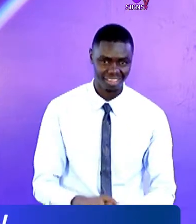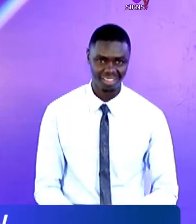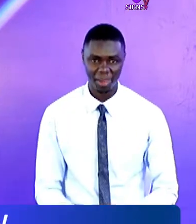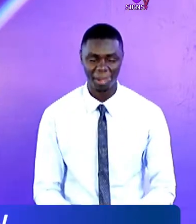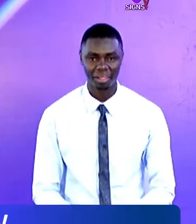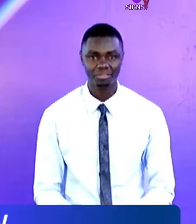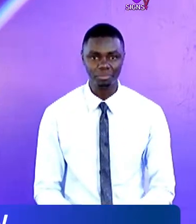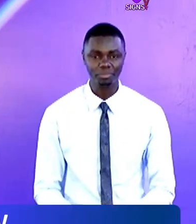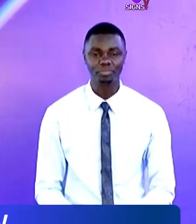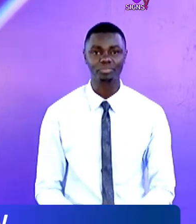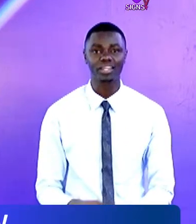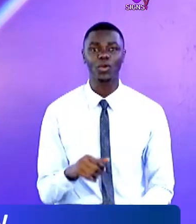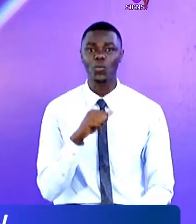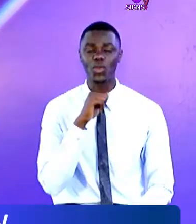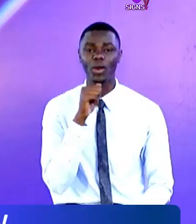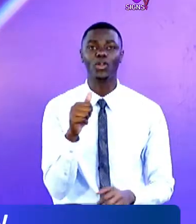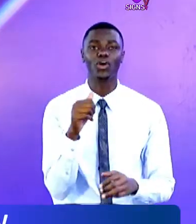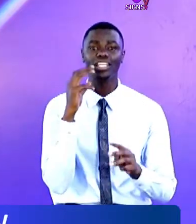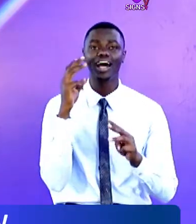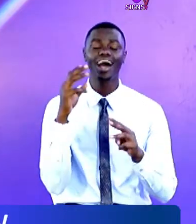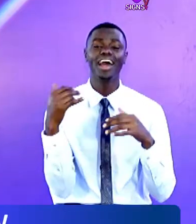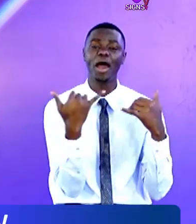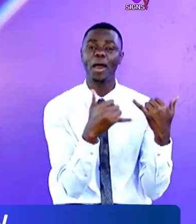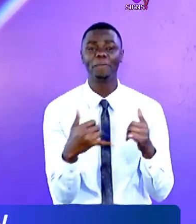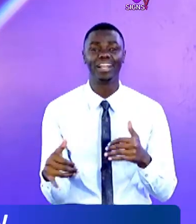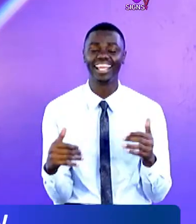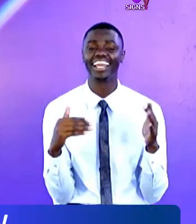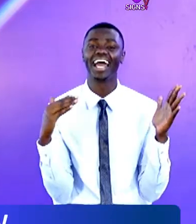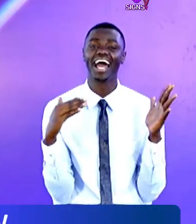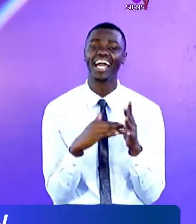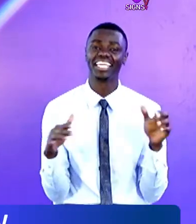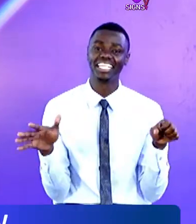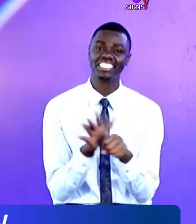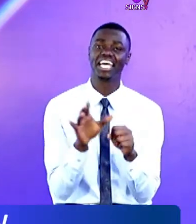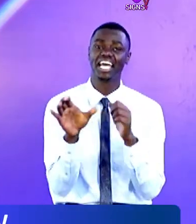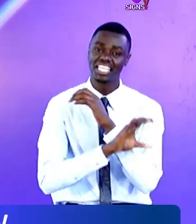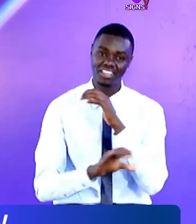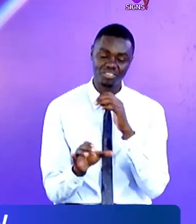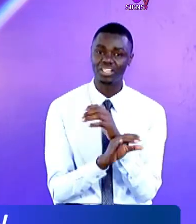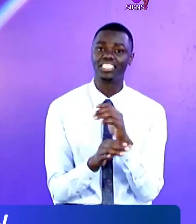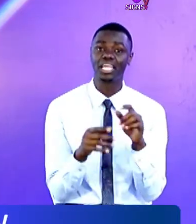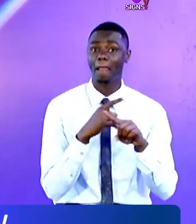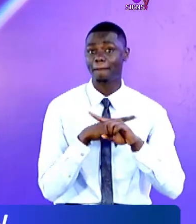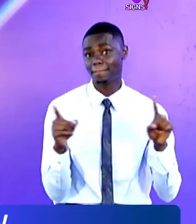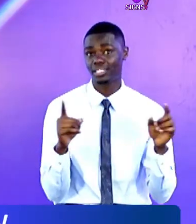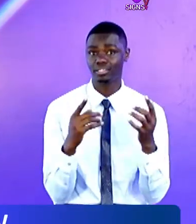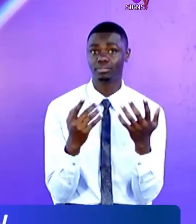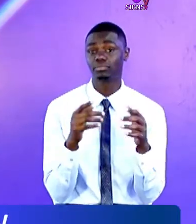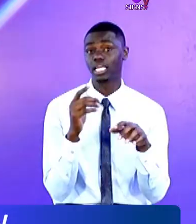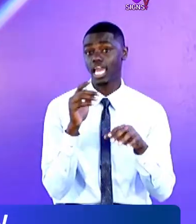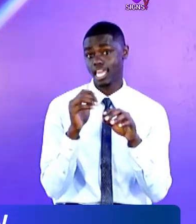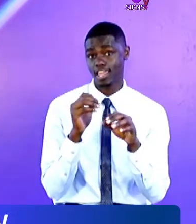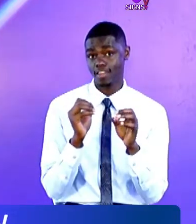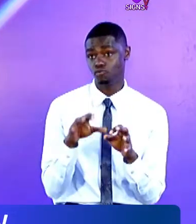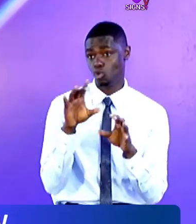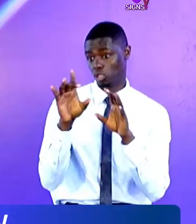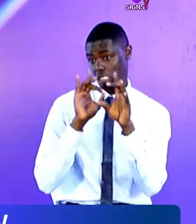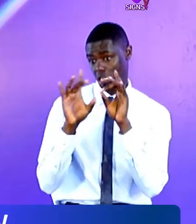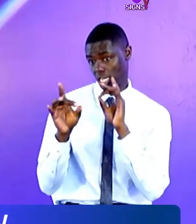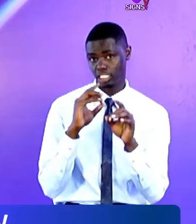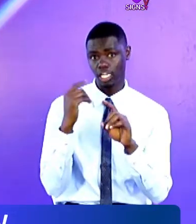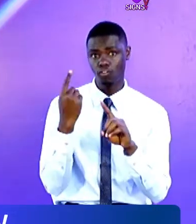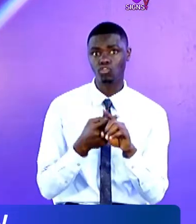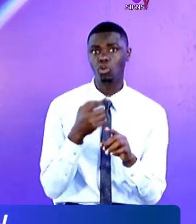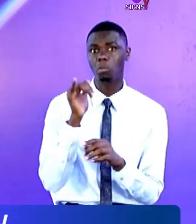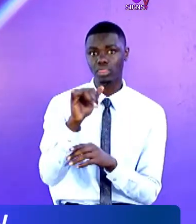we weren't playing against the whole country, only playing with a select 11 but players. Of course, when you're selecting from